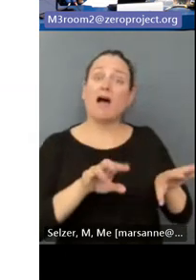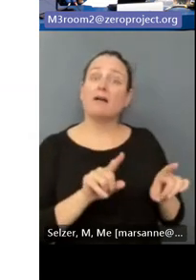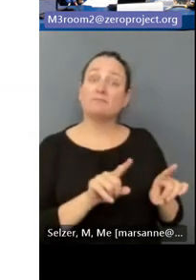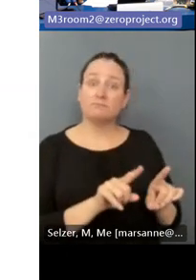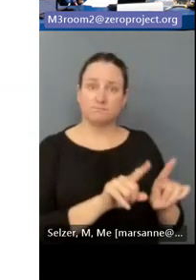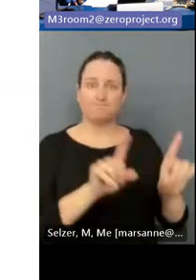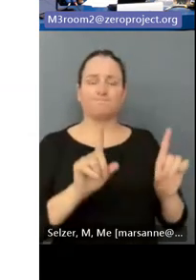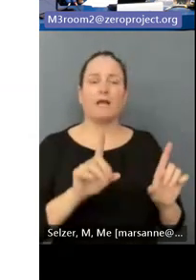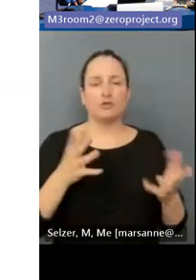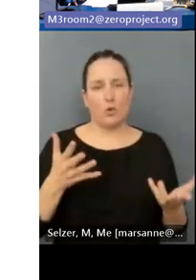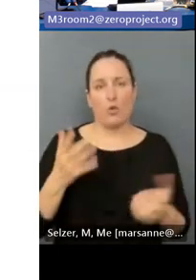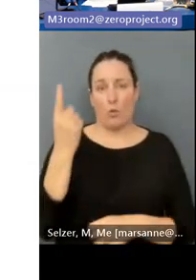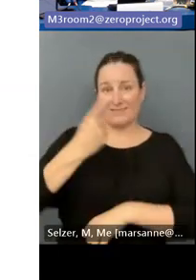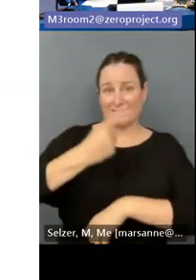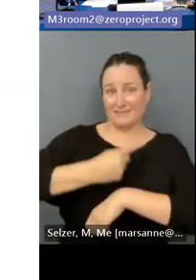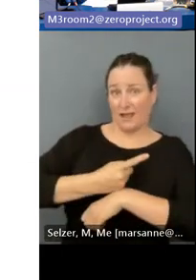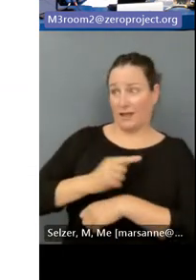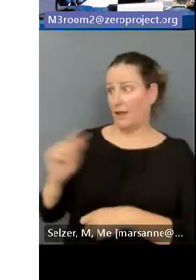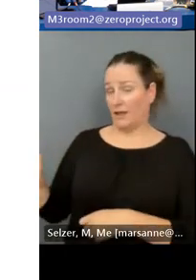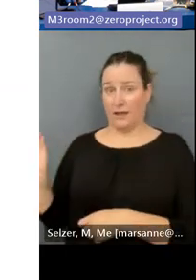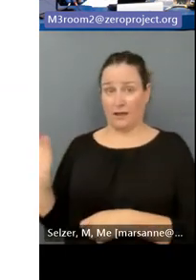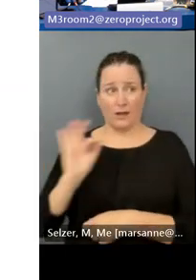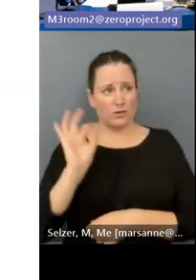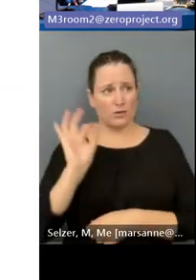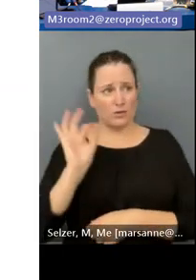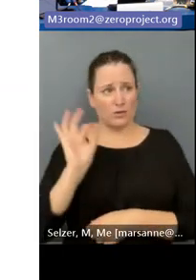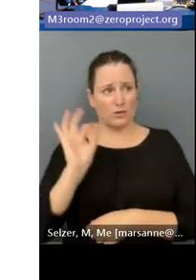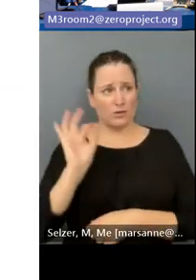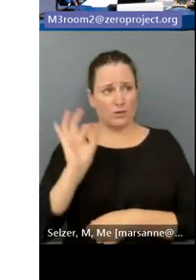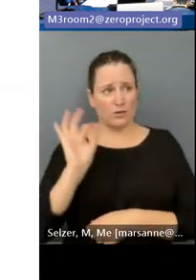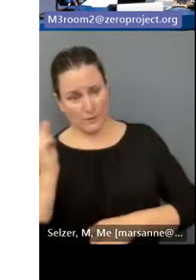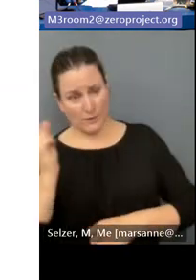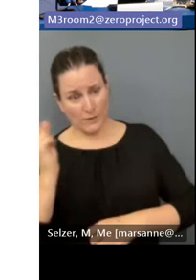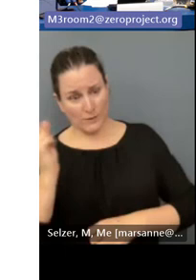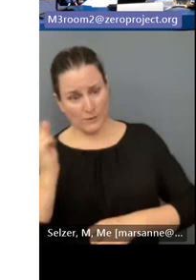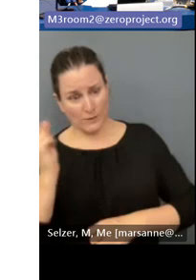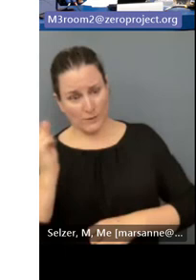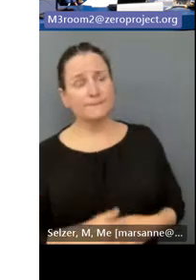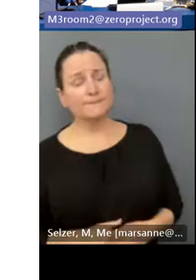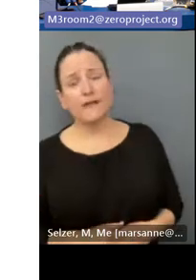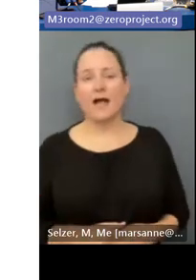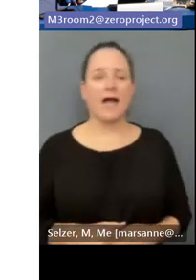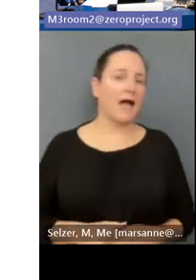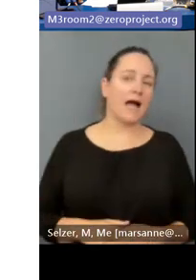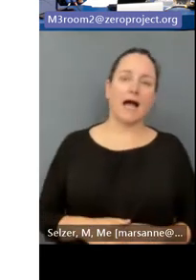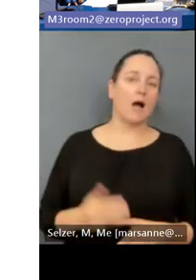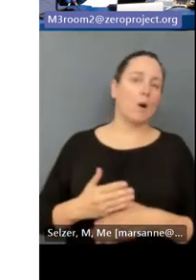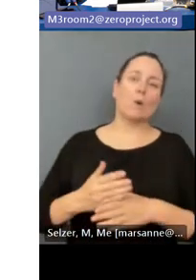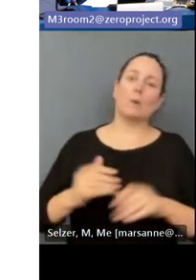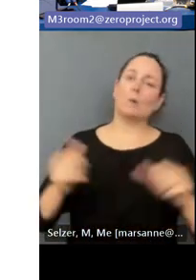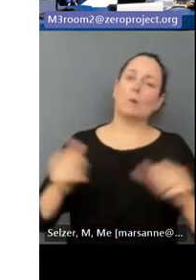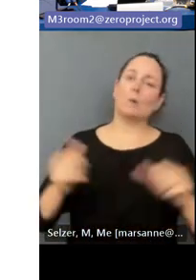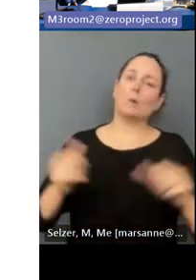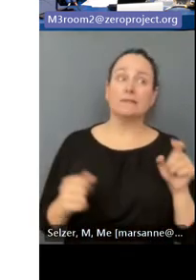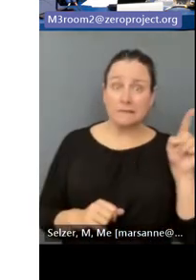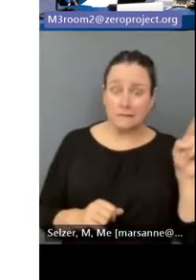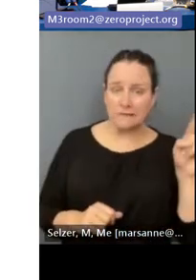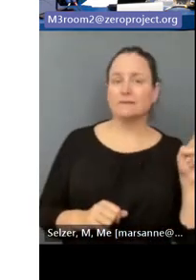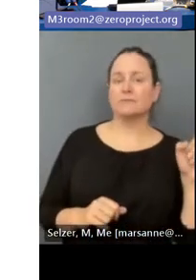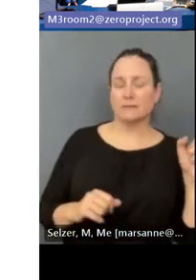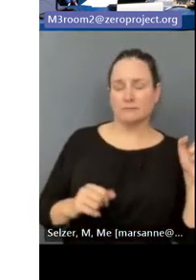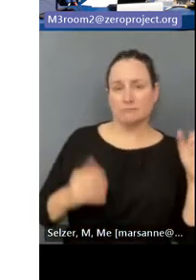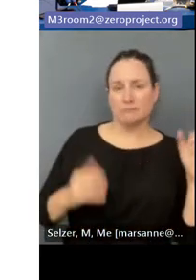two to respond to someone who sent a message in was not going to be effective. And we actually had parents that felt isolated